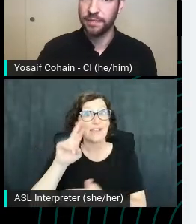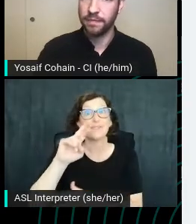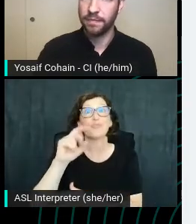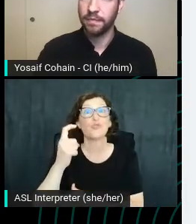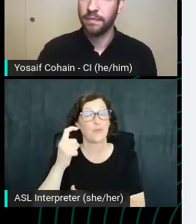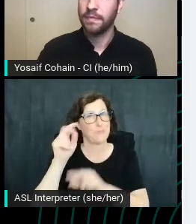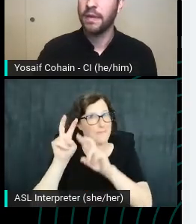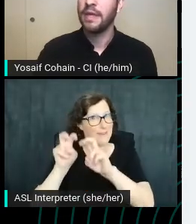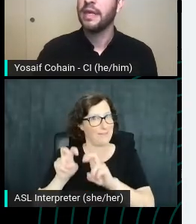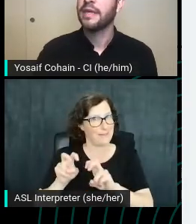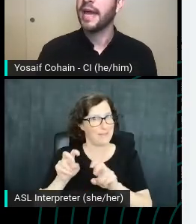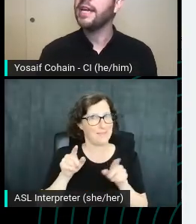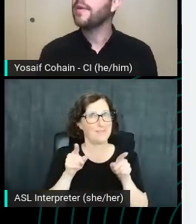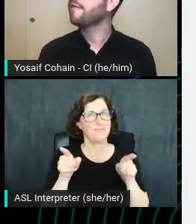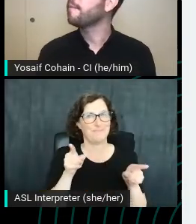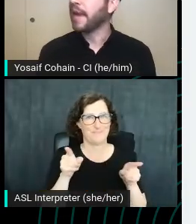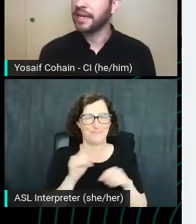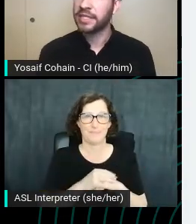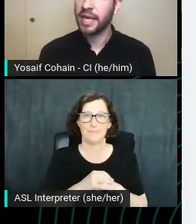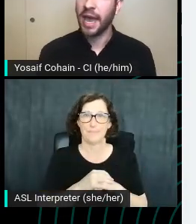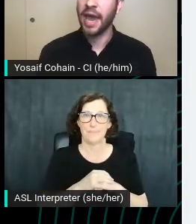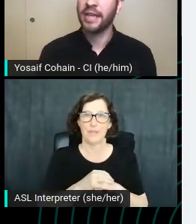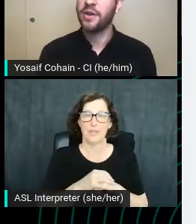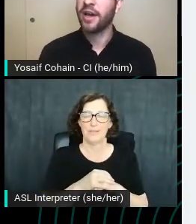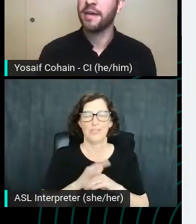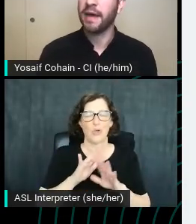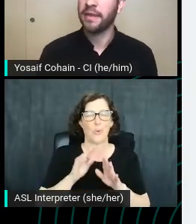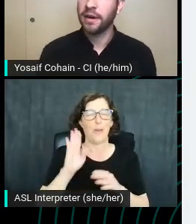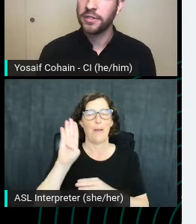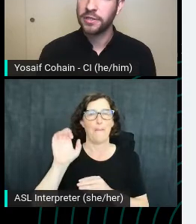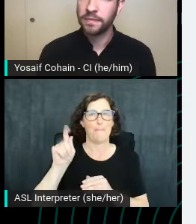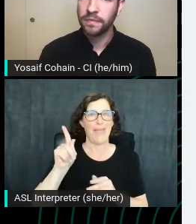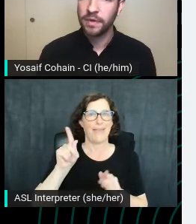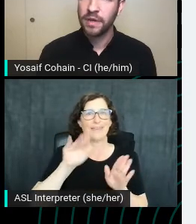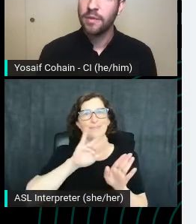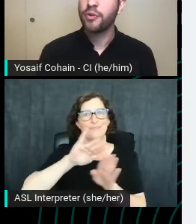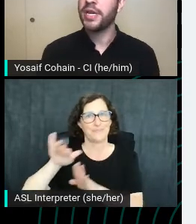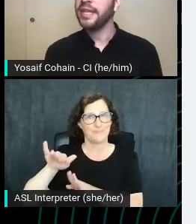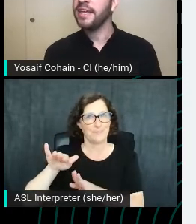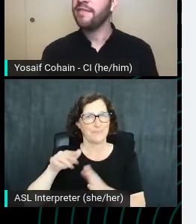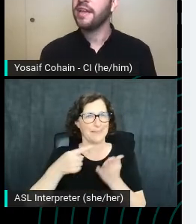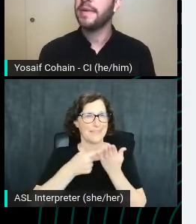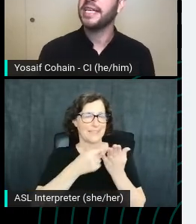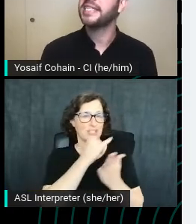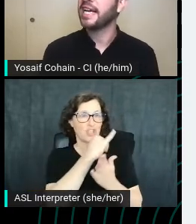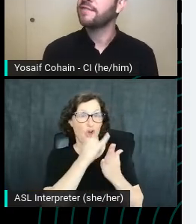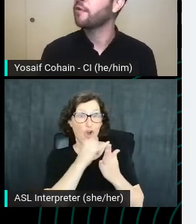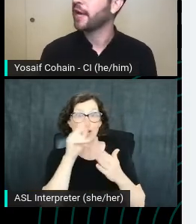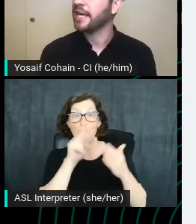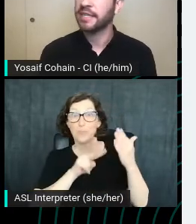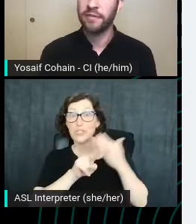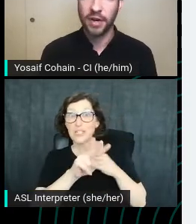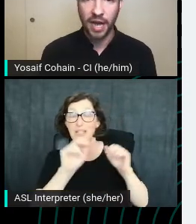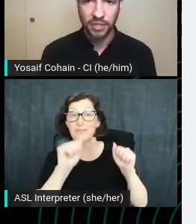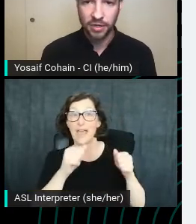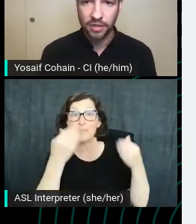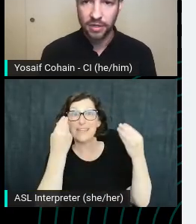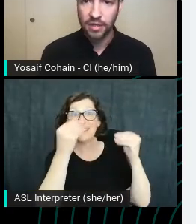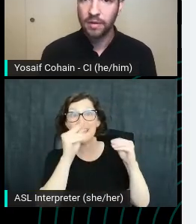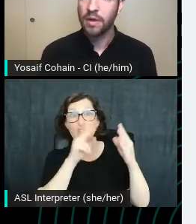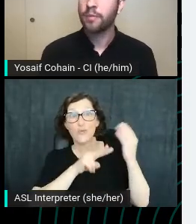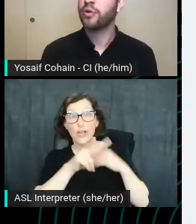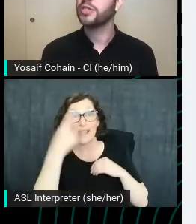analytics. Getting away from banks and talking about the arts, predictive can be sales forecasting for a